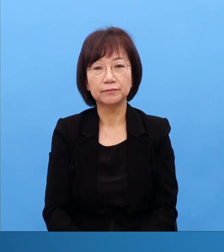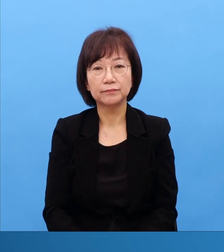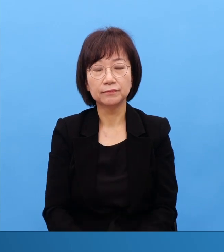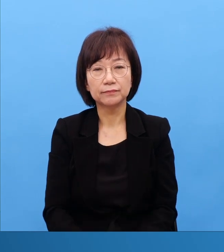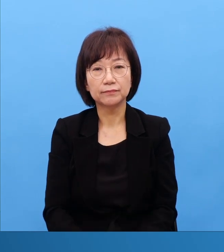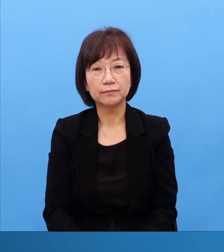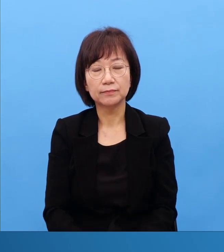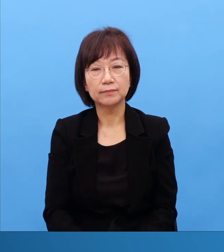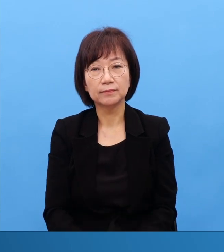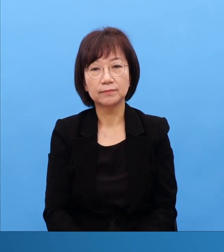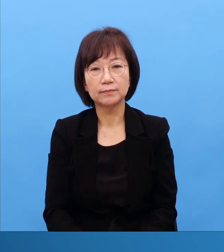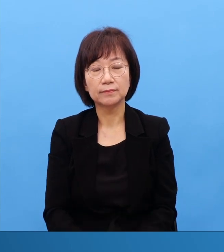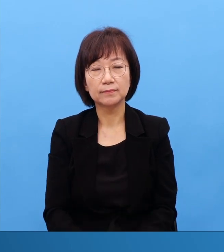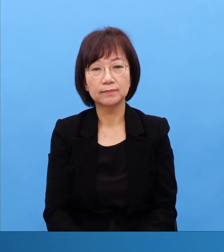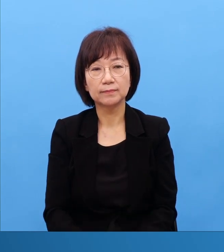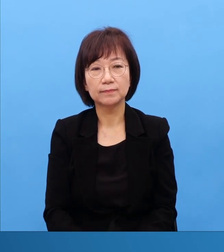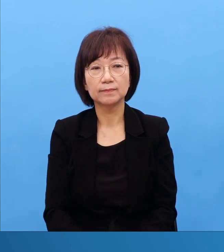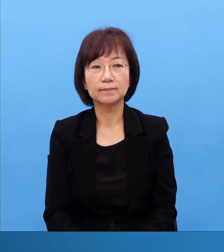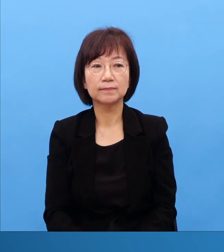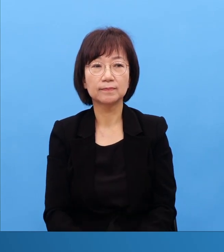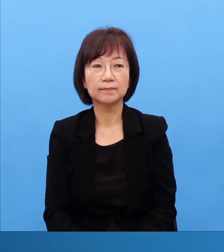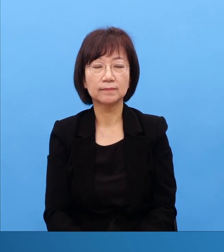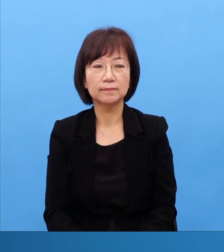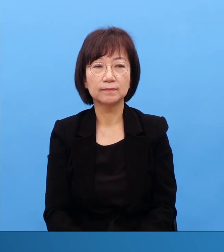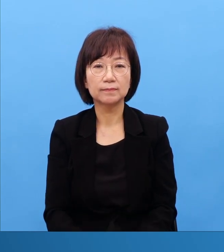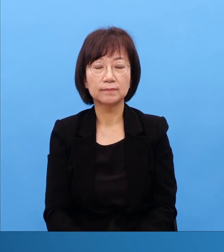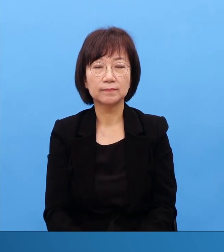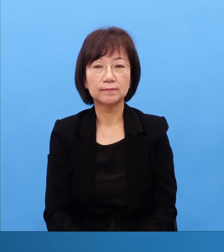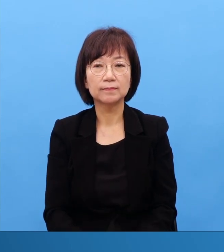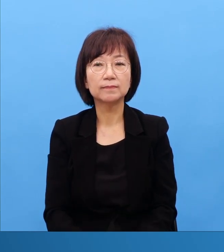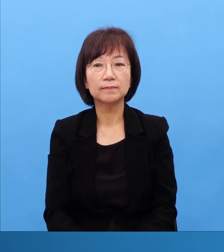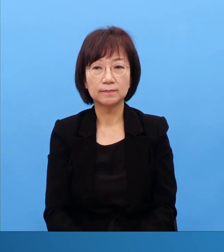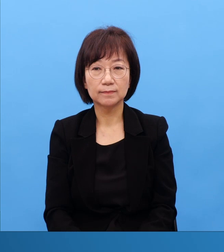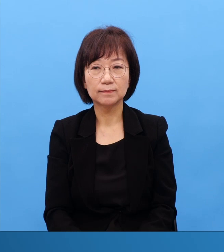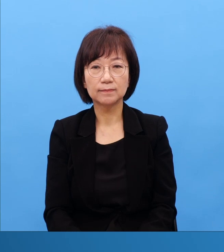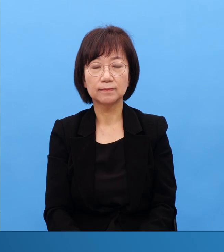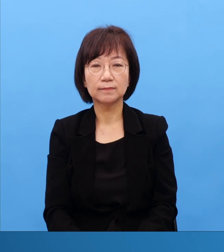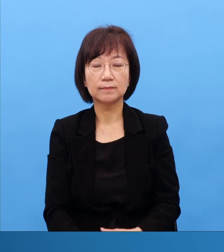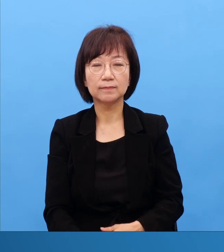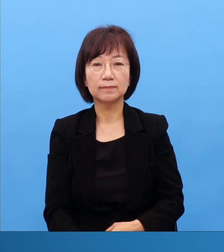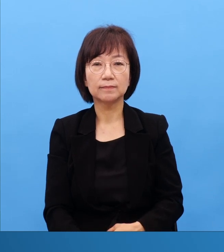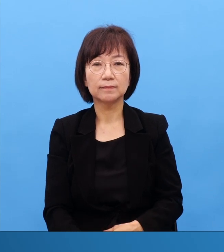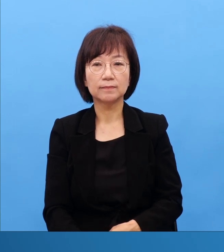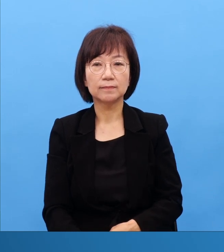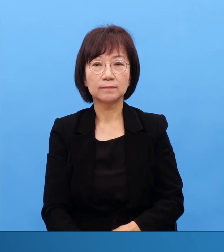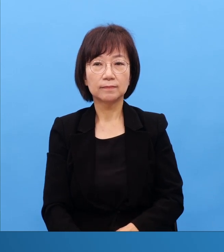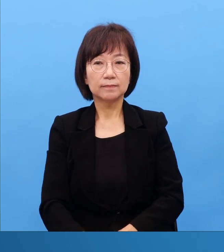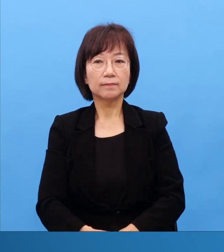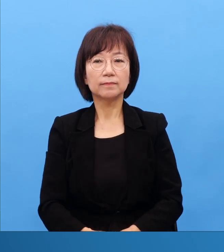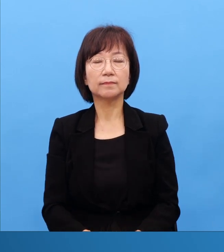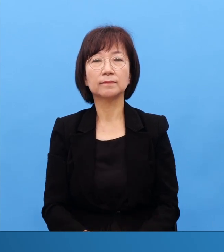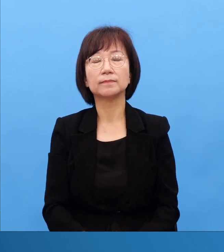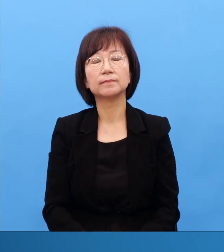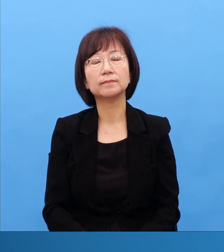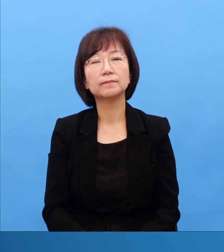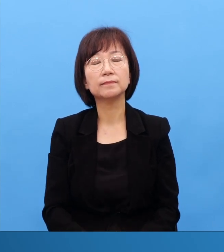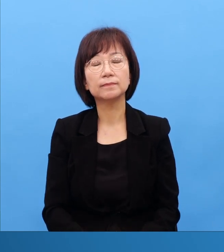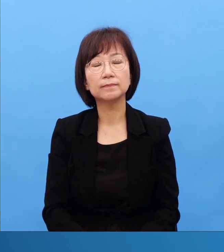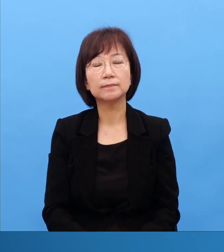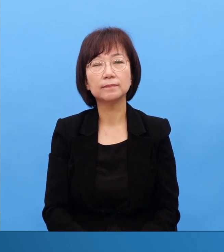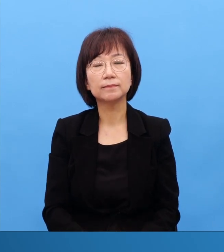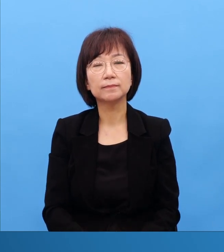that he was found blameless still, because he wanted to maintain his current position, he condemned him to death on the